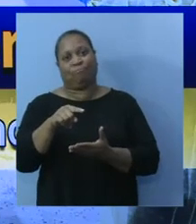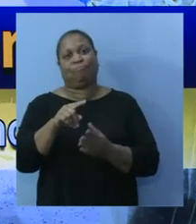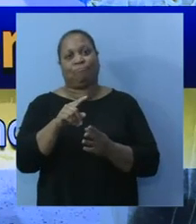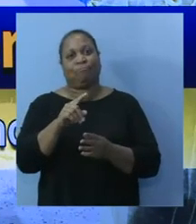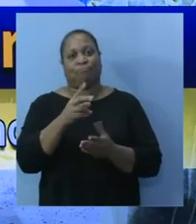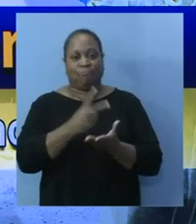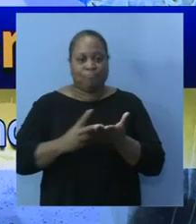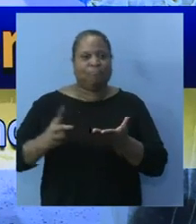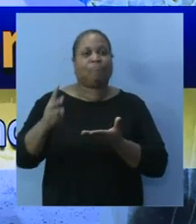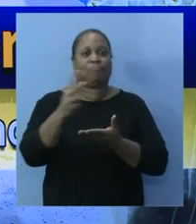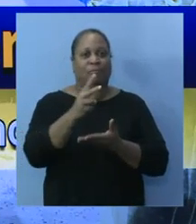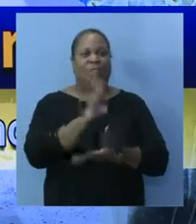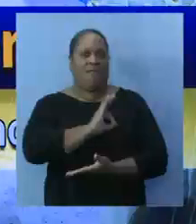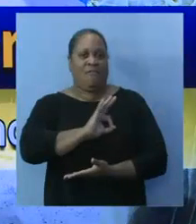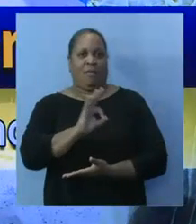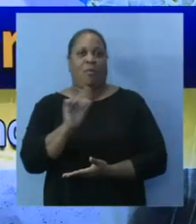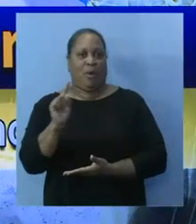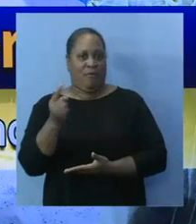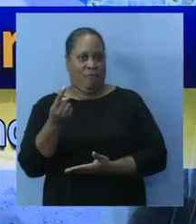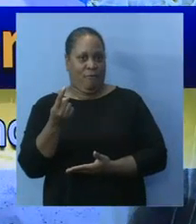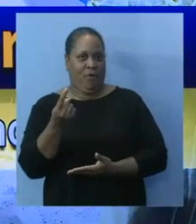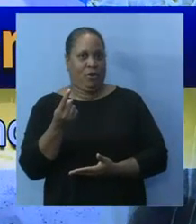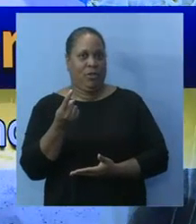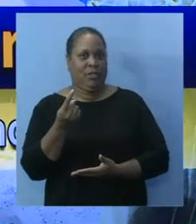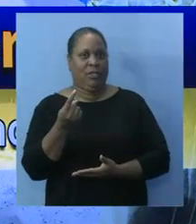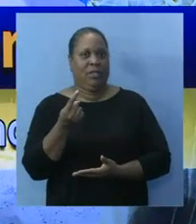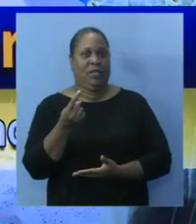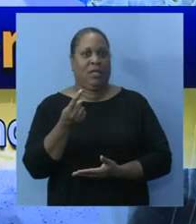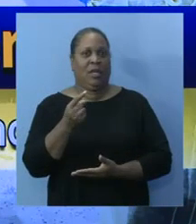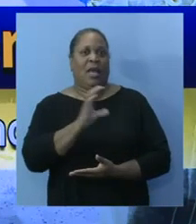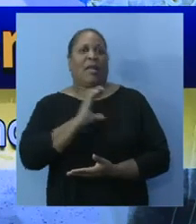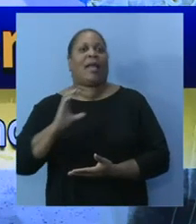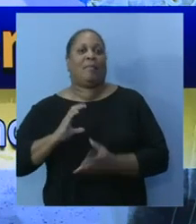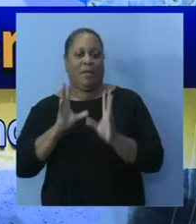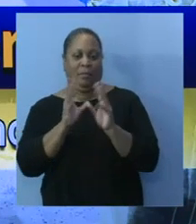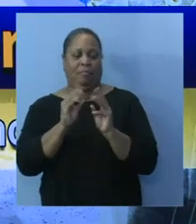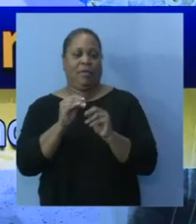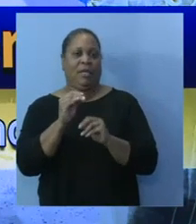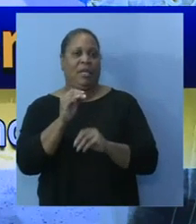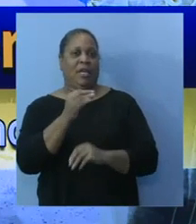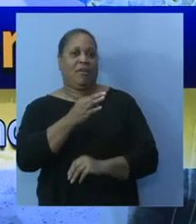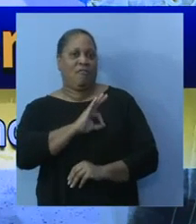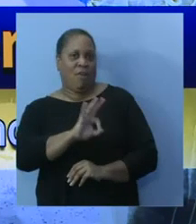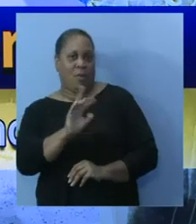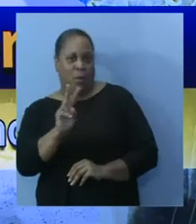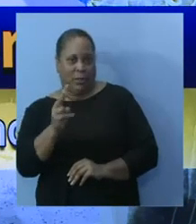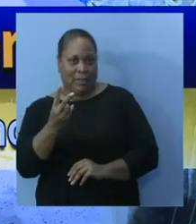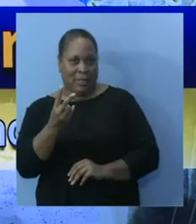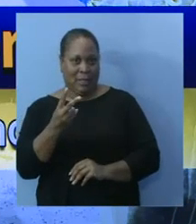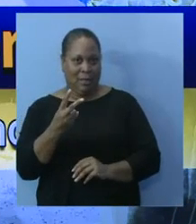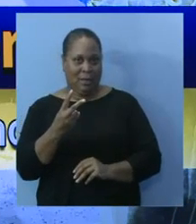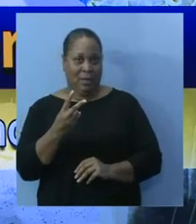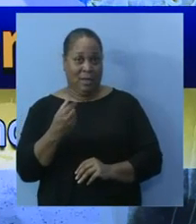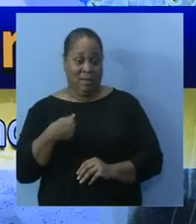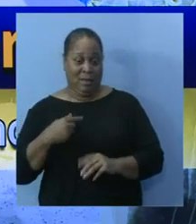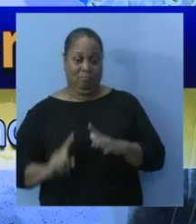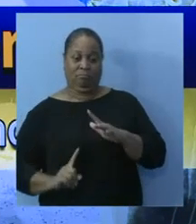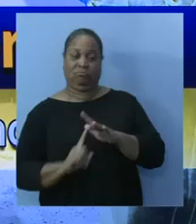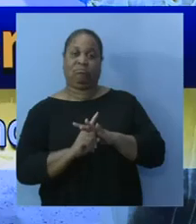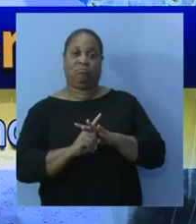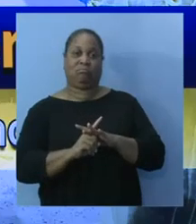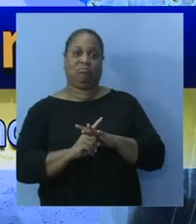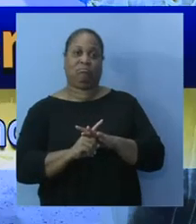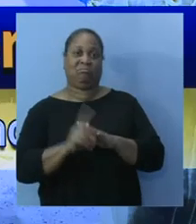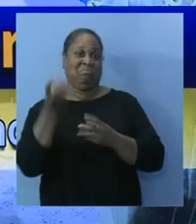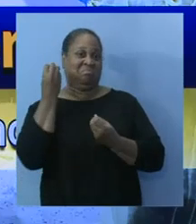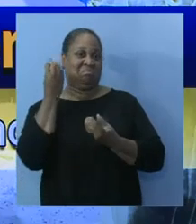committee, I'm assuming, will meet on February 1st. The cabinet will meet on February 2nd. And we may come here to give the